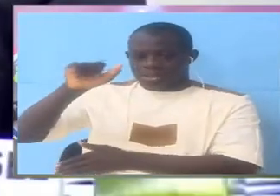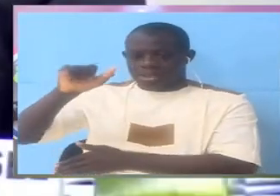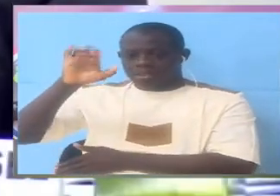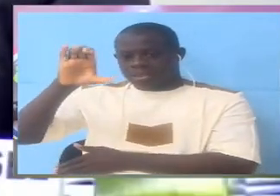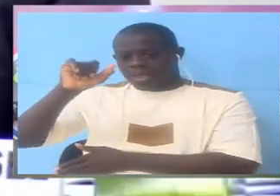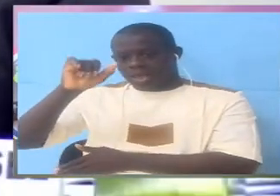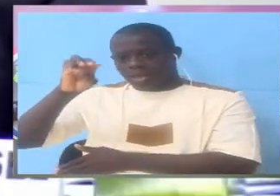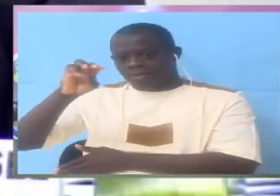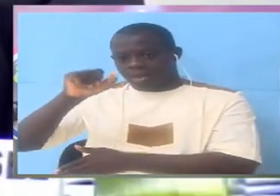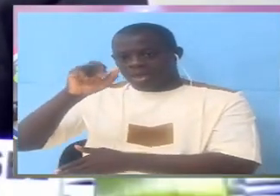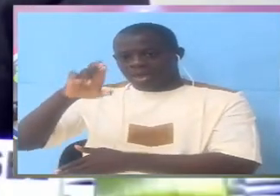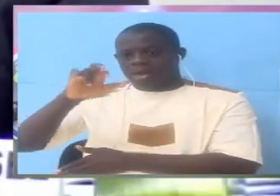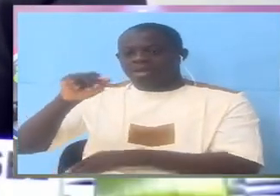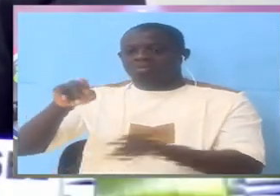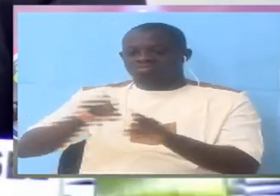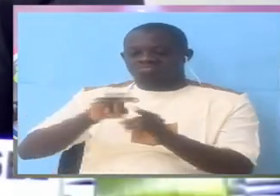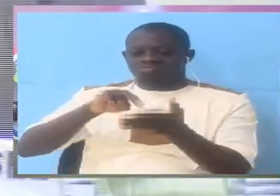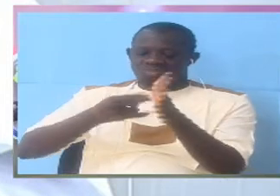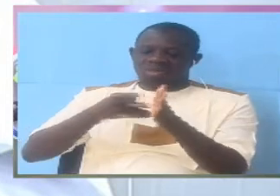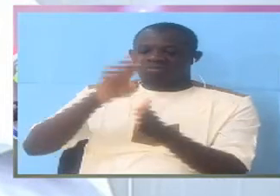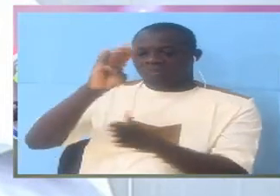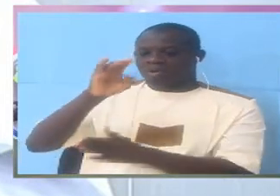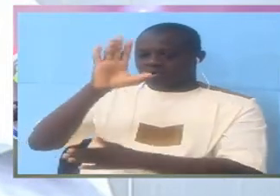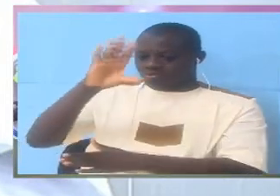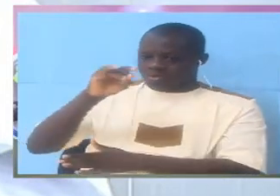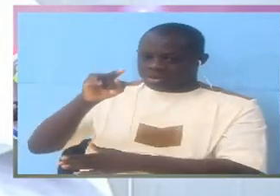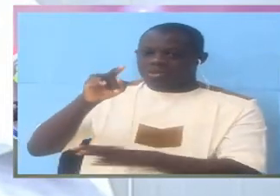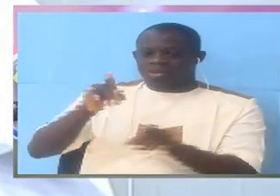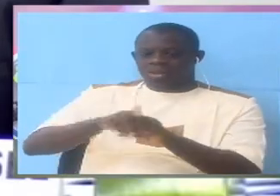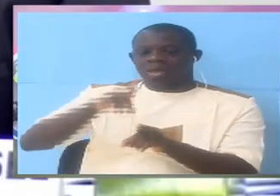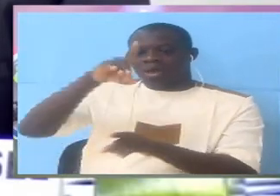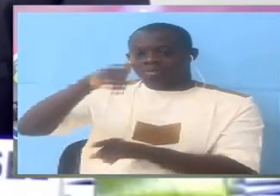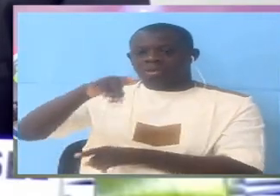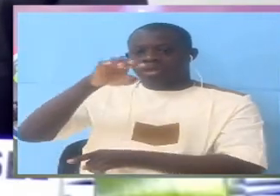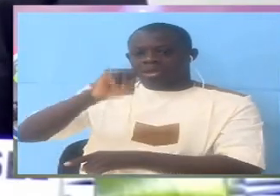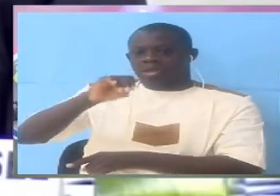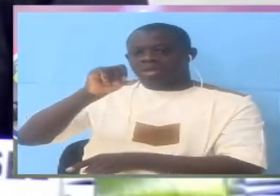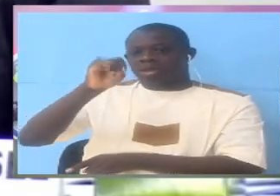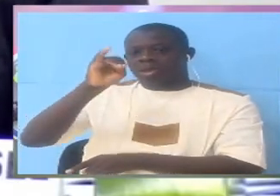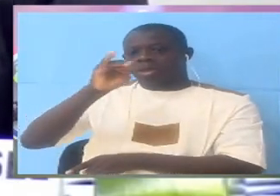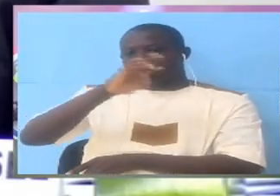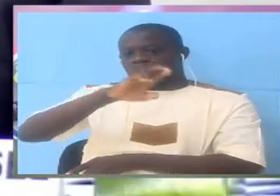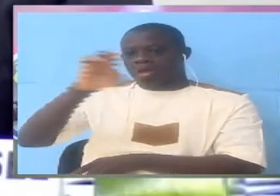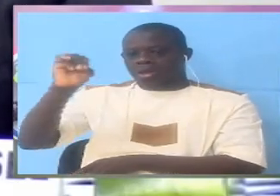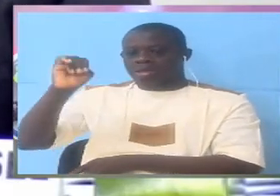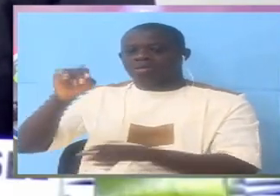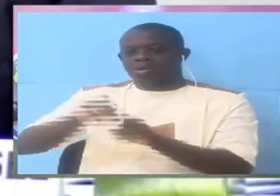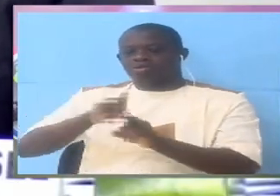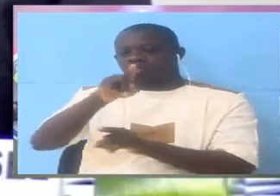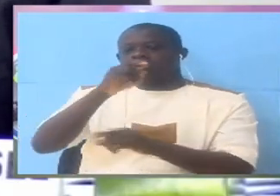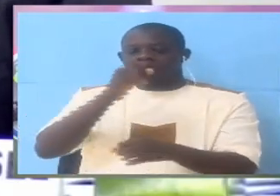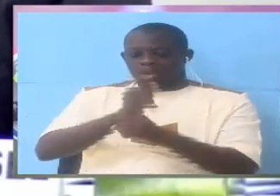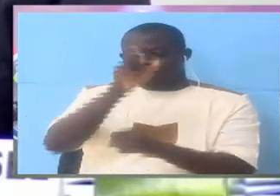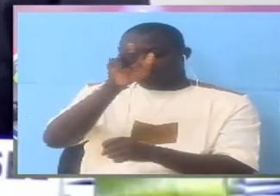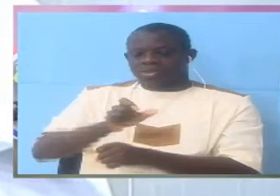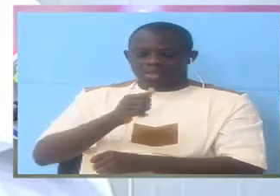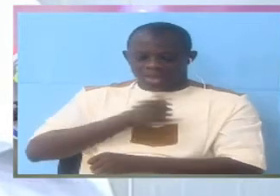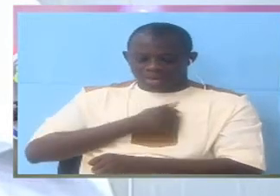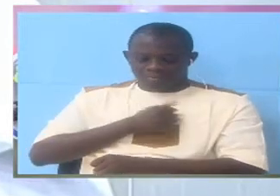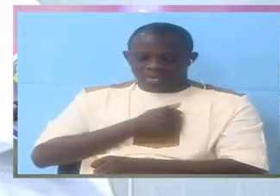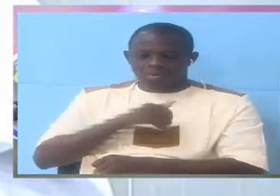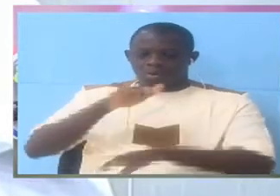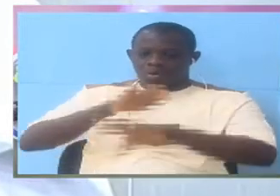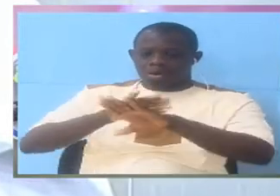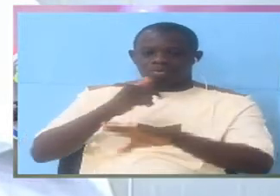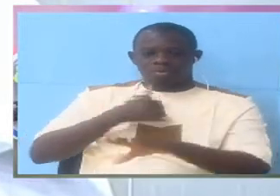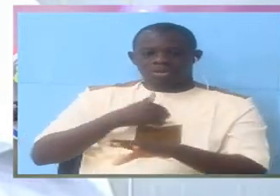it was Baba Saho. Per Mendy also fabricated it, that it was you who threatened him. To me,